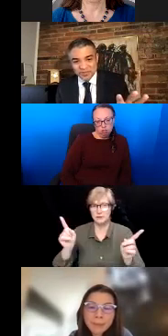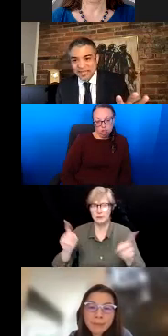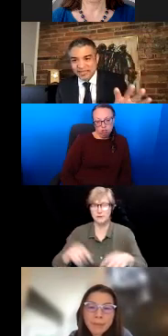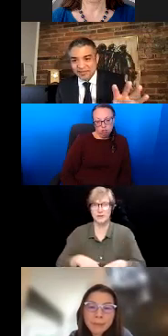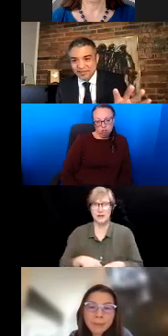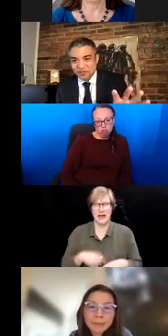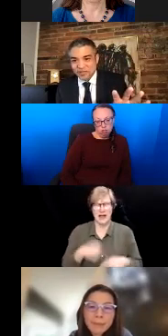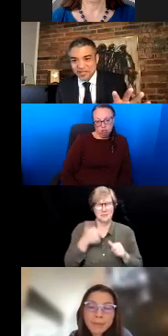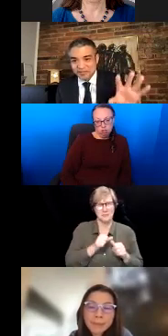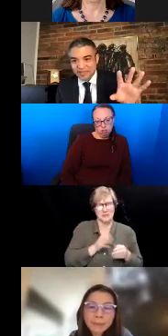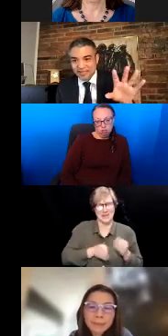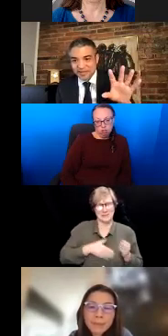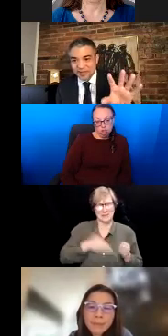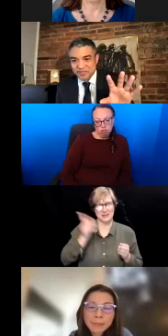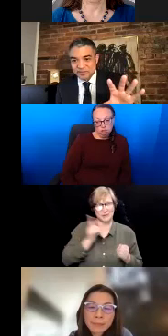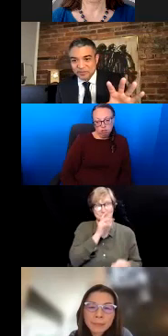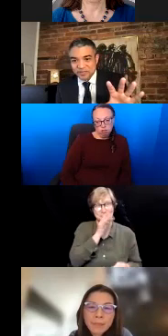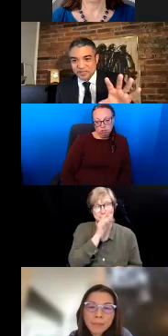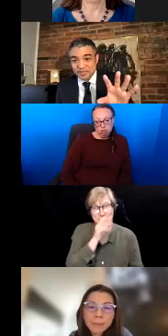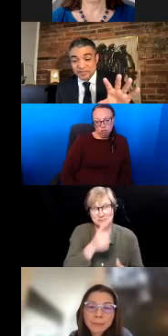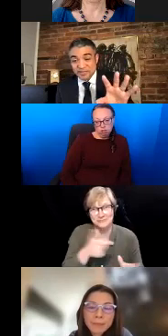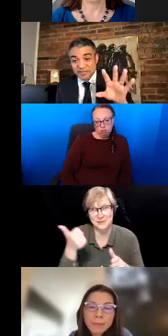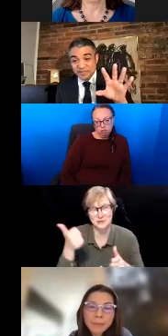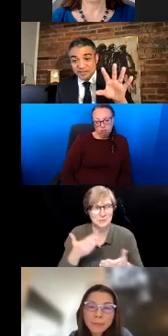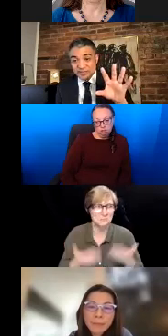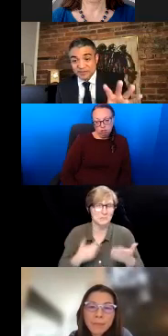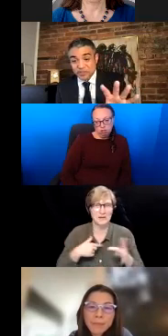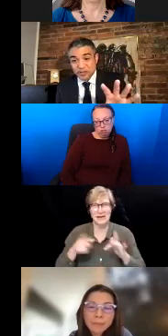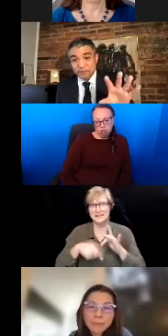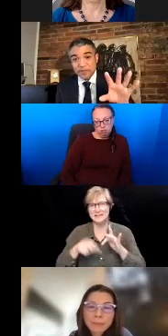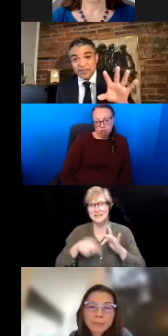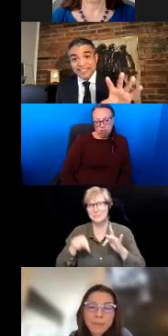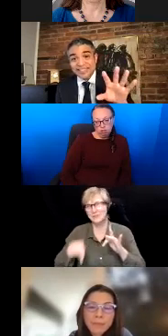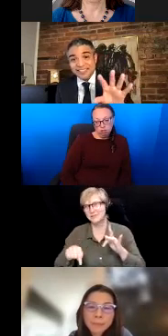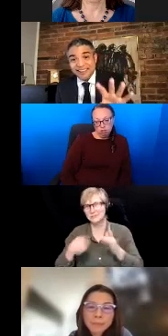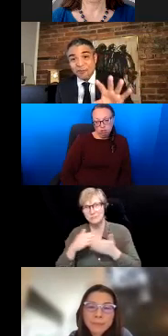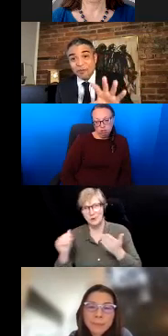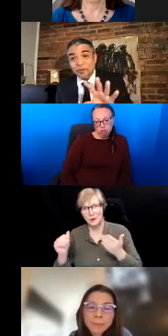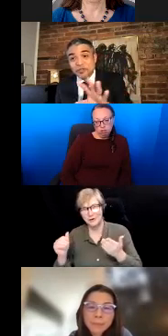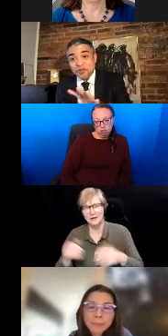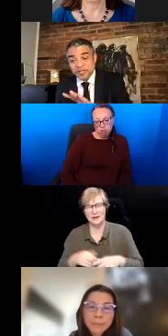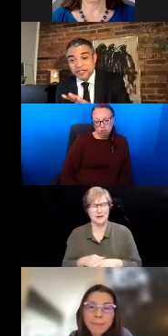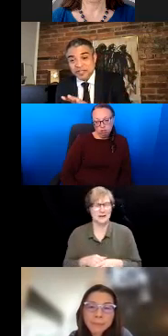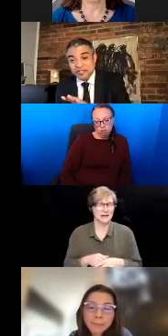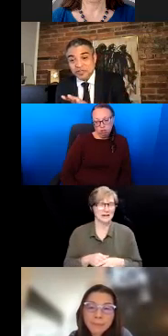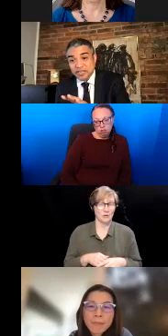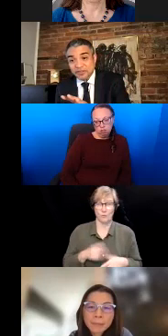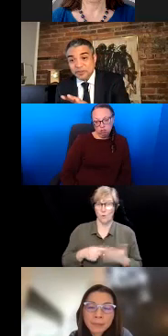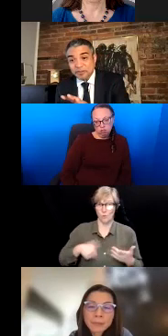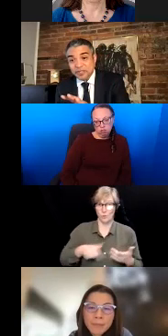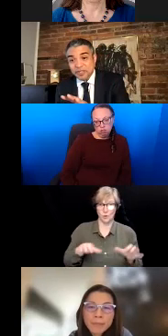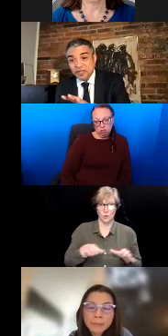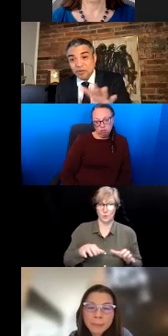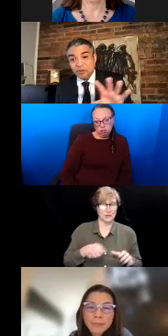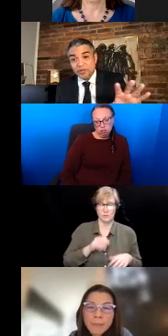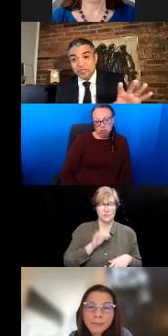faster at the end in the interest of time, I may have skipped over this feature. That's not what we were doing in this initial set of